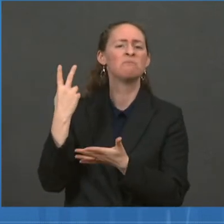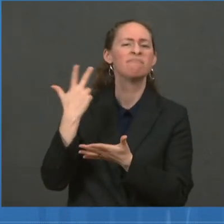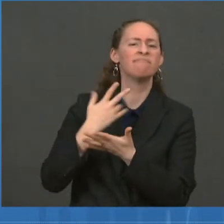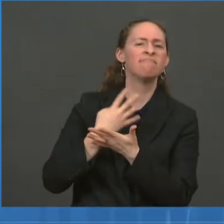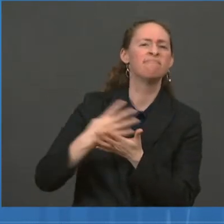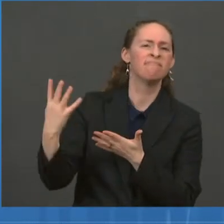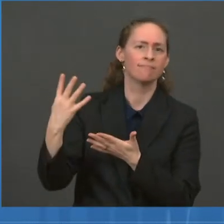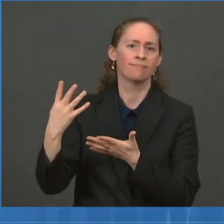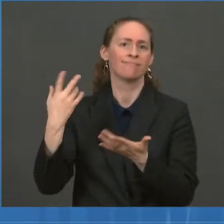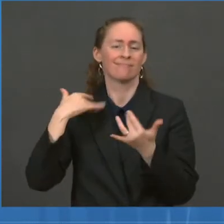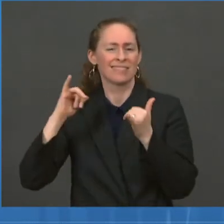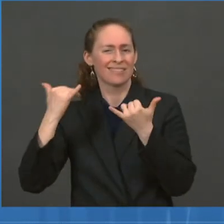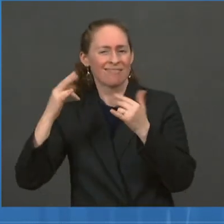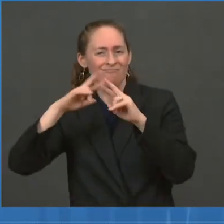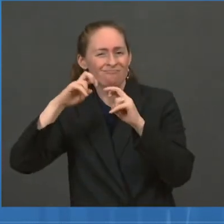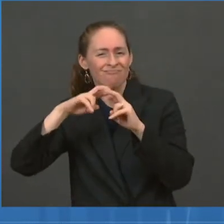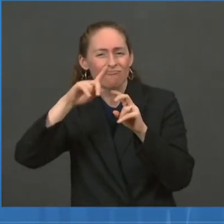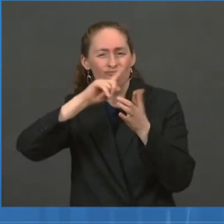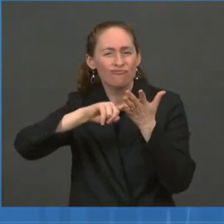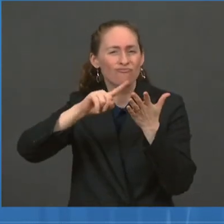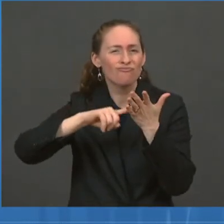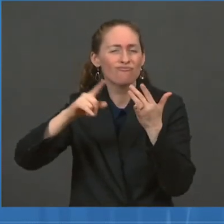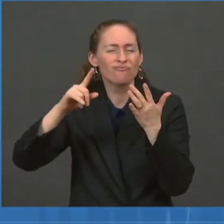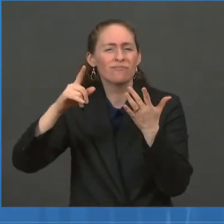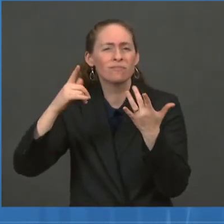Next question.